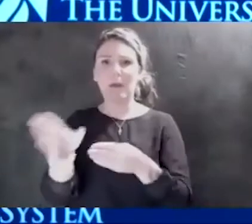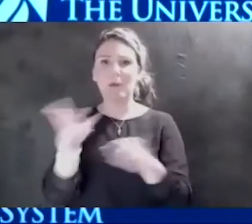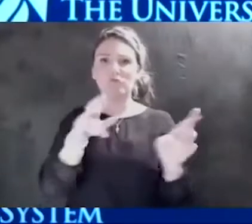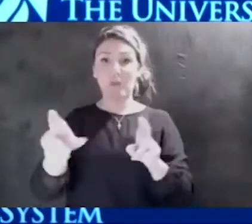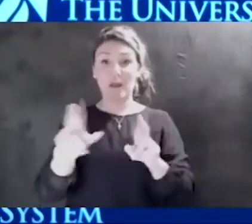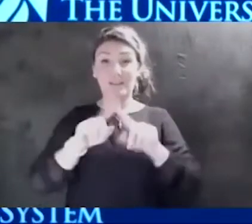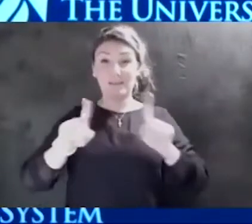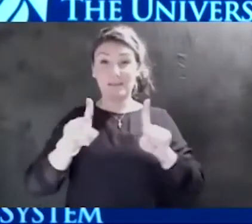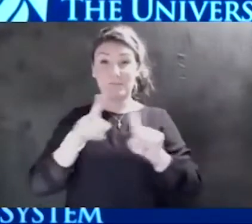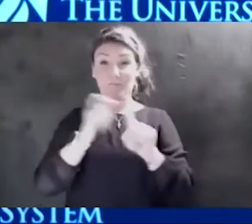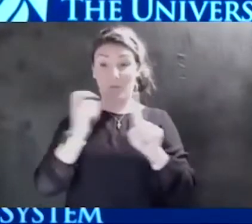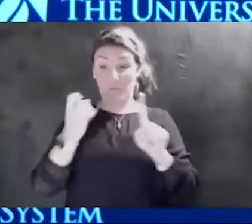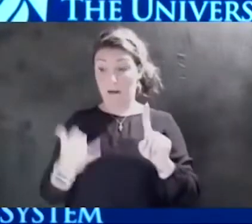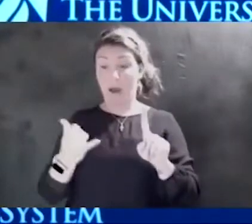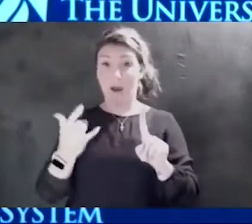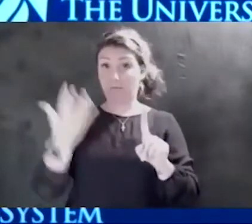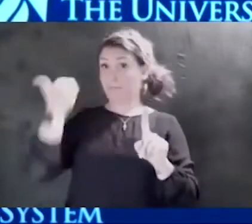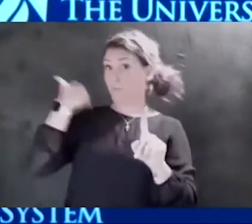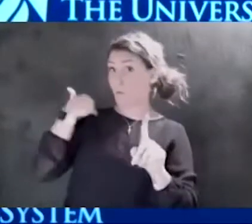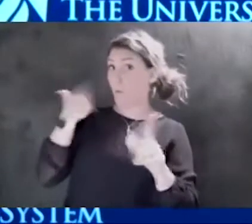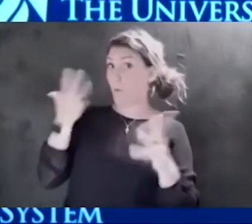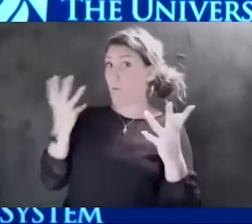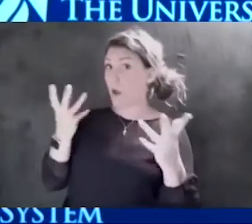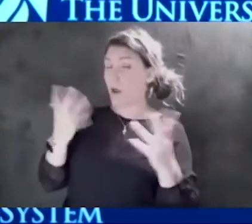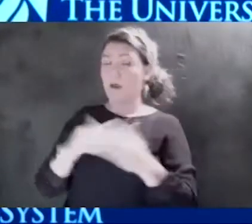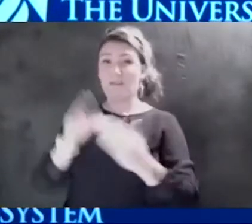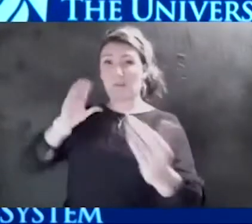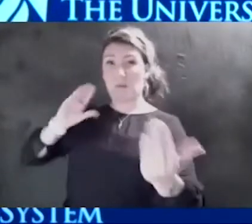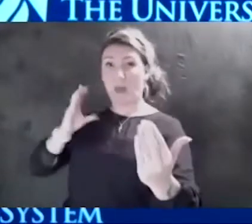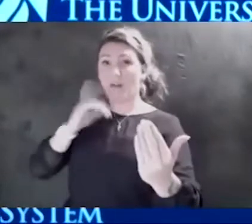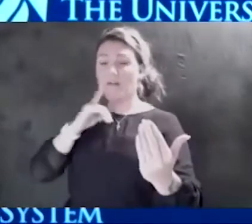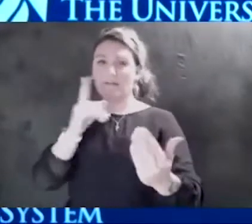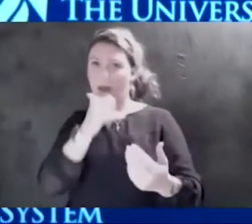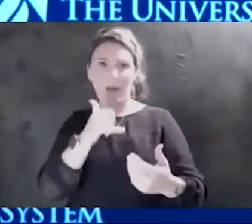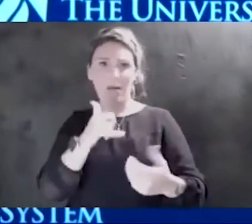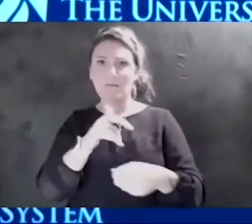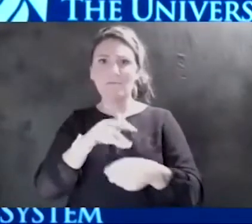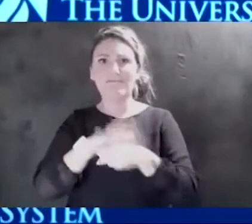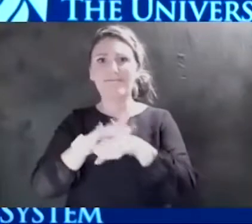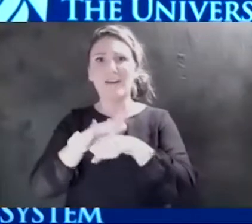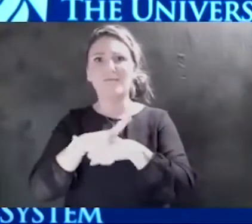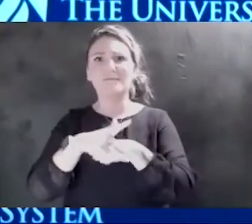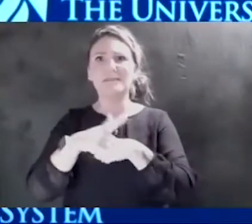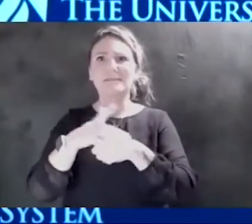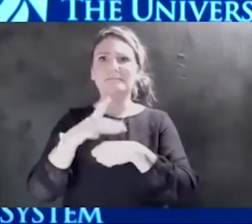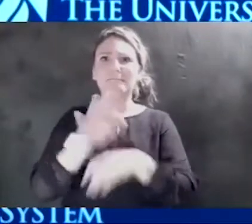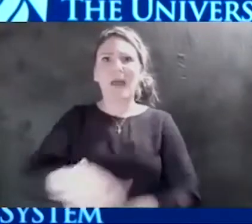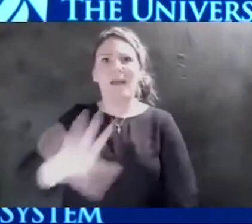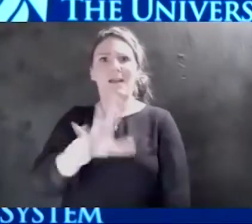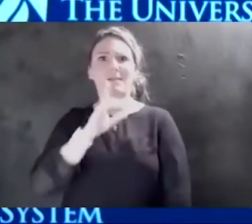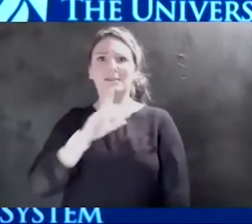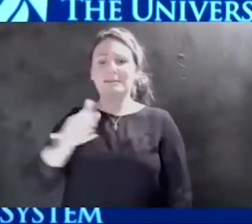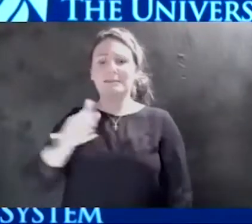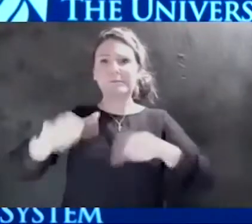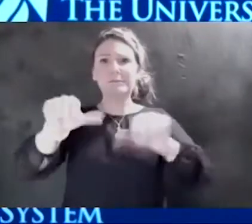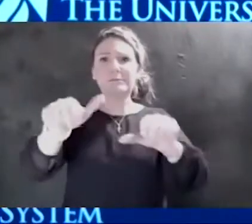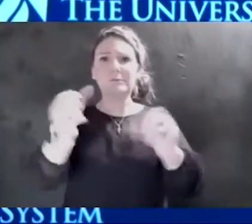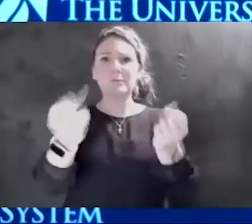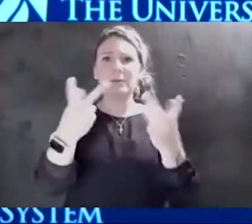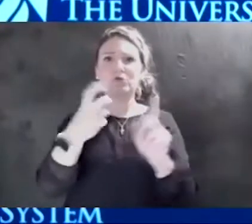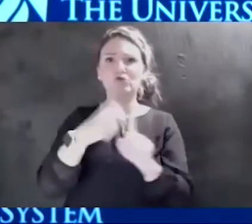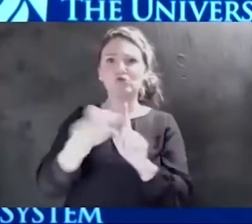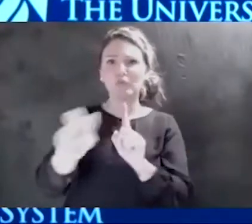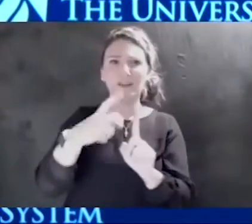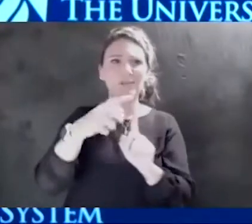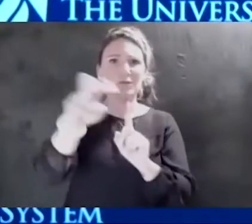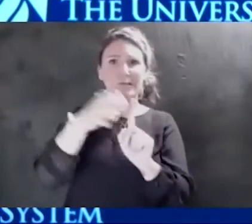before is we really don't have a lot of capacity. So there's not a lot of room, and we're having to turn down a lot of transfers from COVID-19 as well